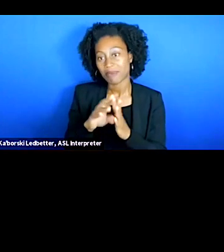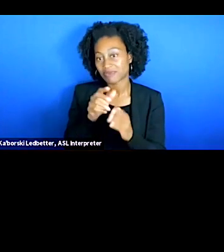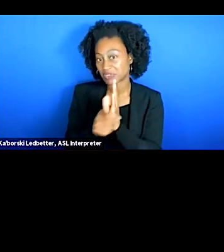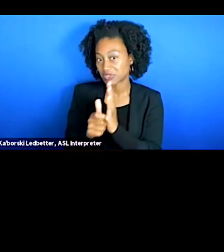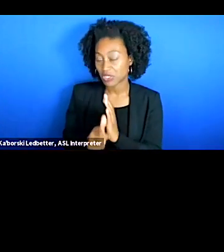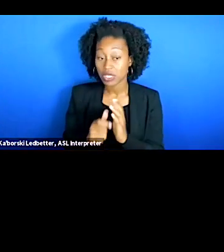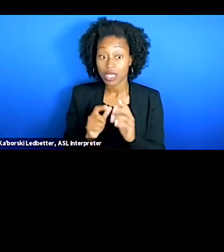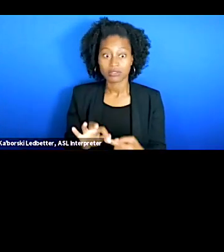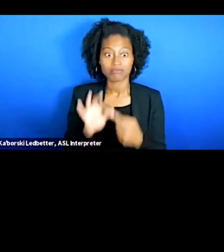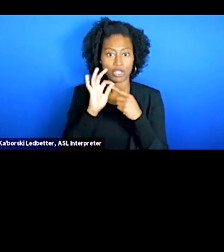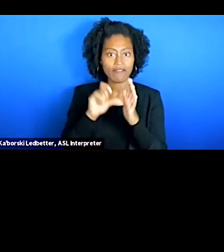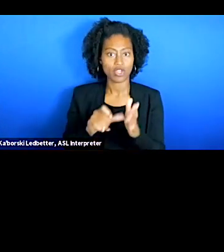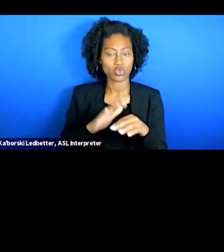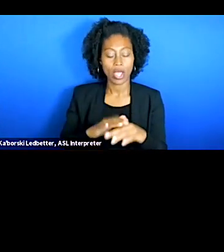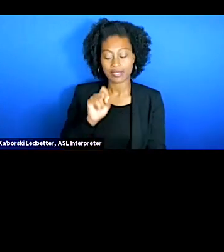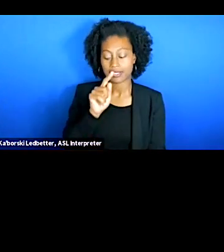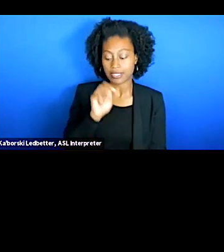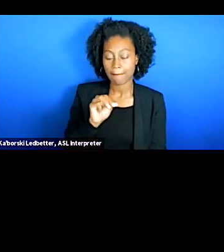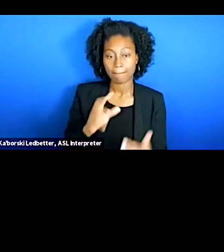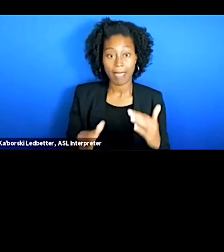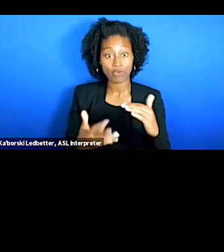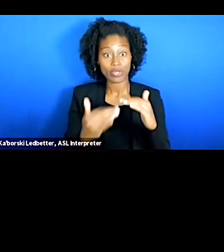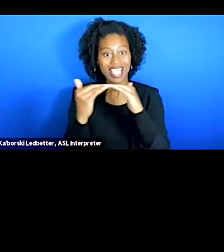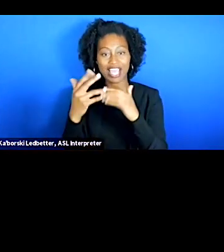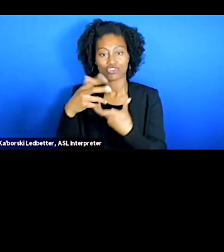on STEM equity and inclusion literature.